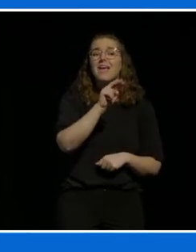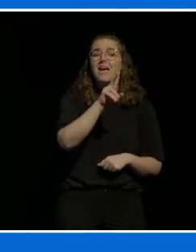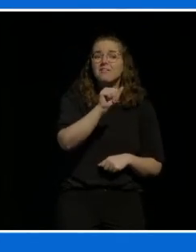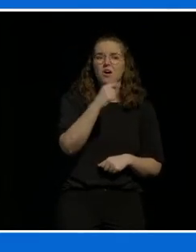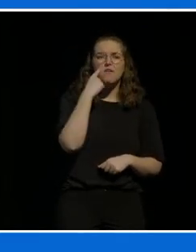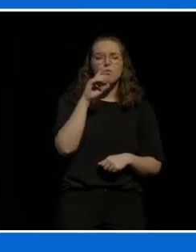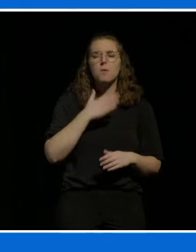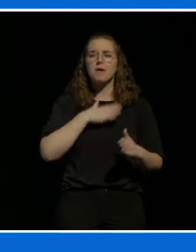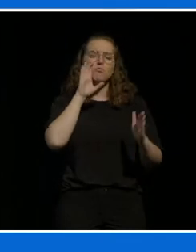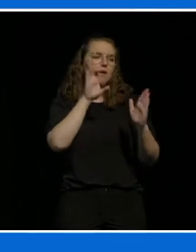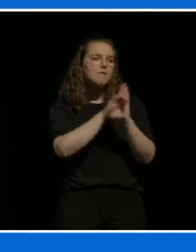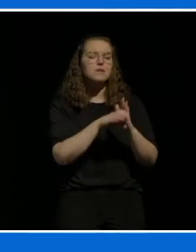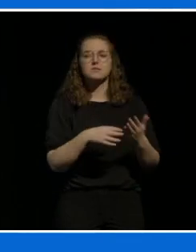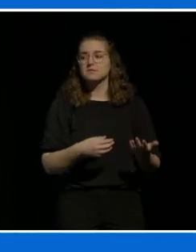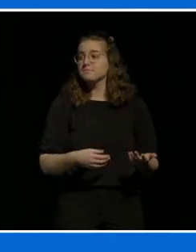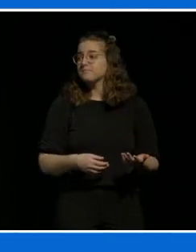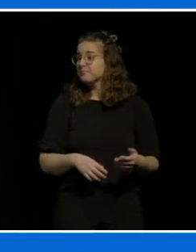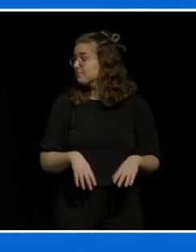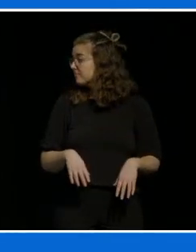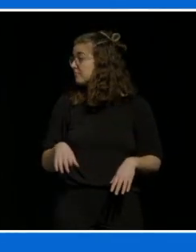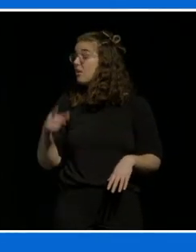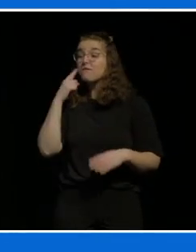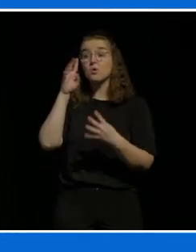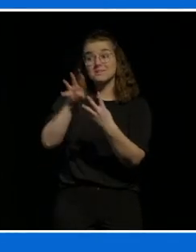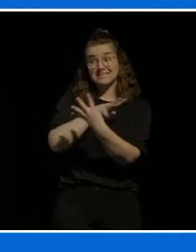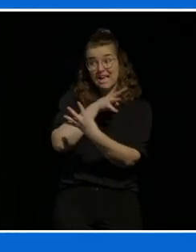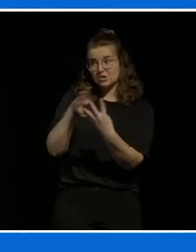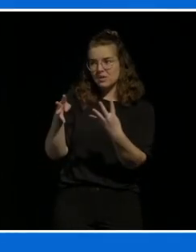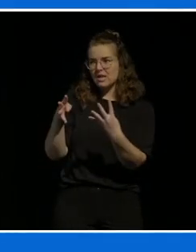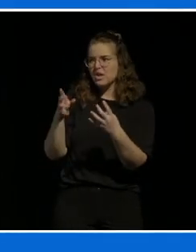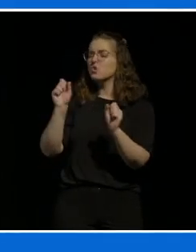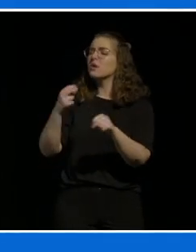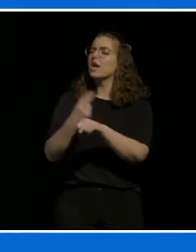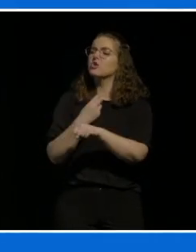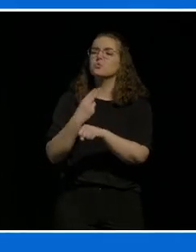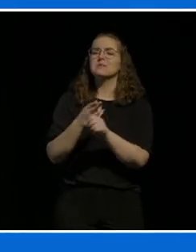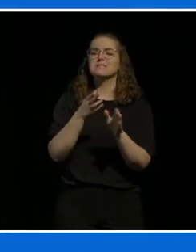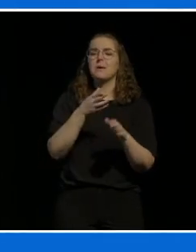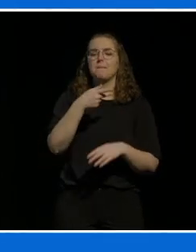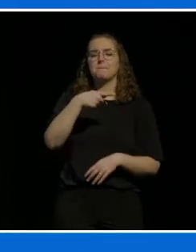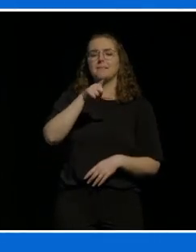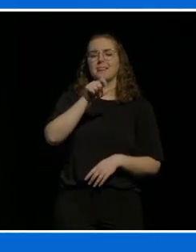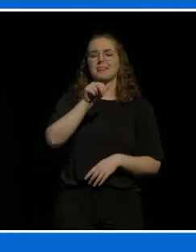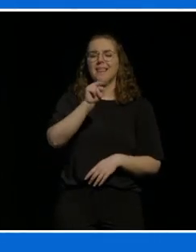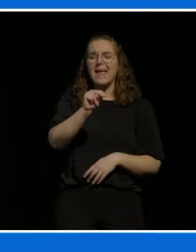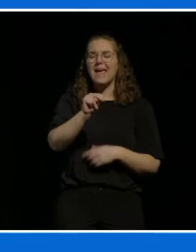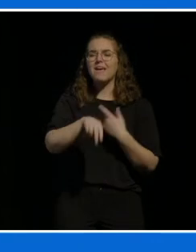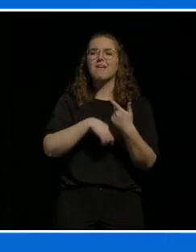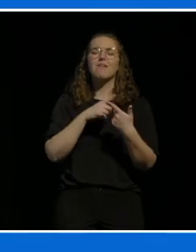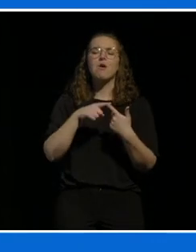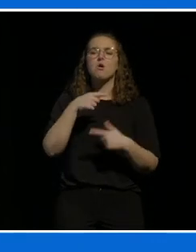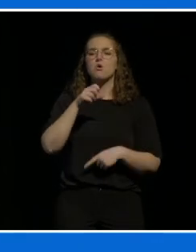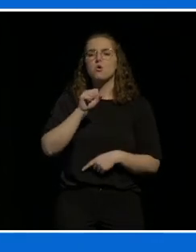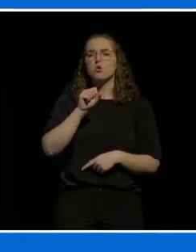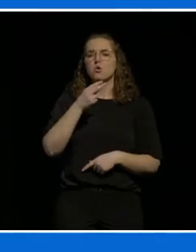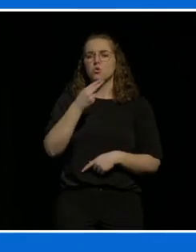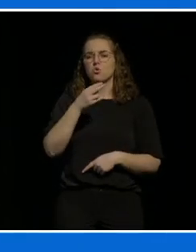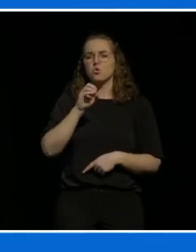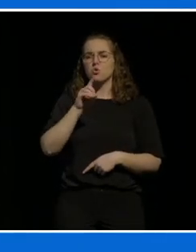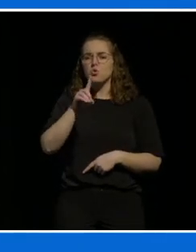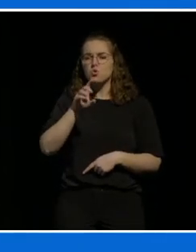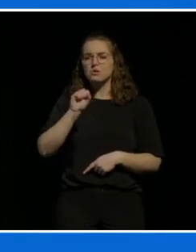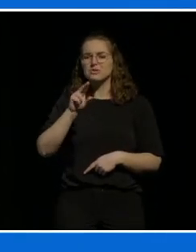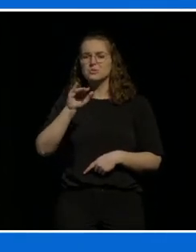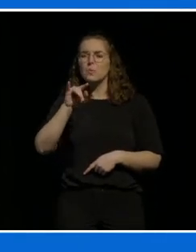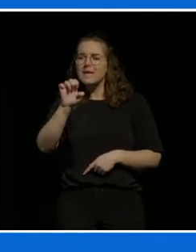things. In terms of scheduling, there are great platforms like Planoly as well as Hootsuite. I'm not sure if you've tinkered with any of those